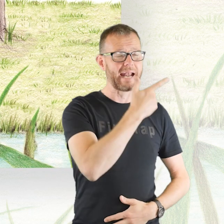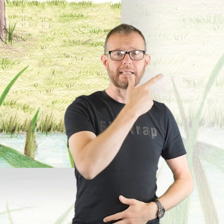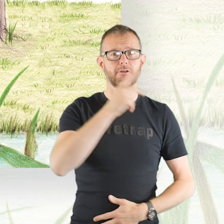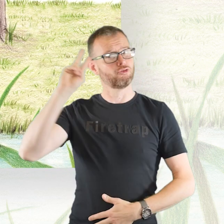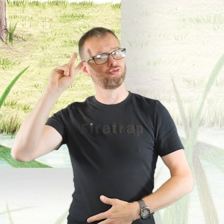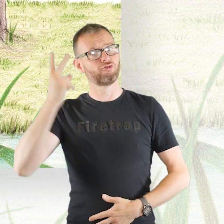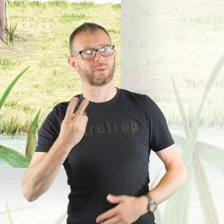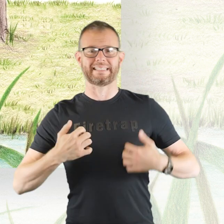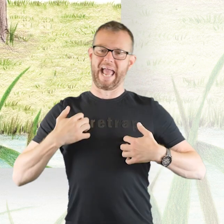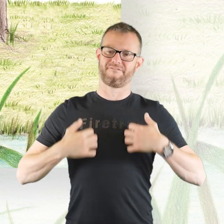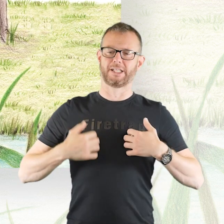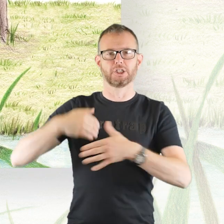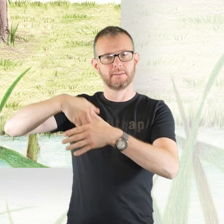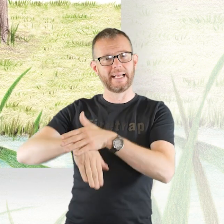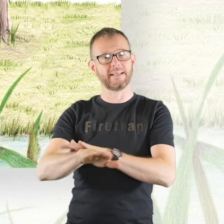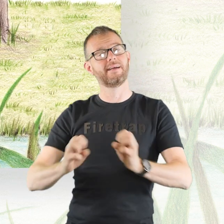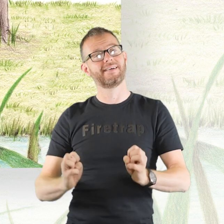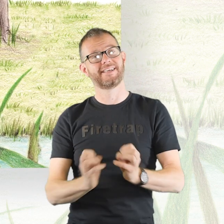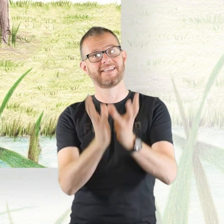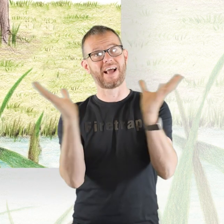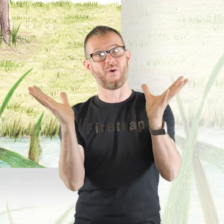Alex and Rosie's Adventures in Suffolk.